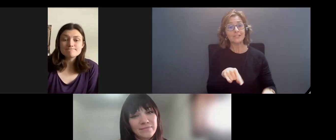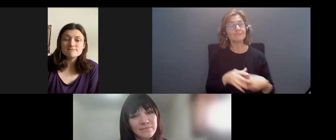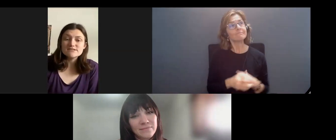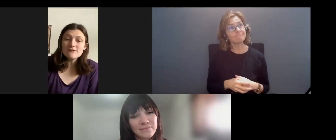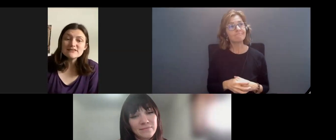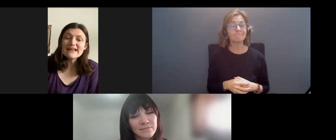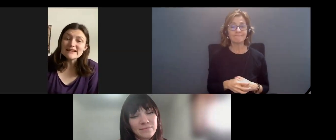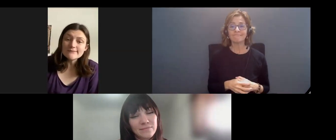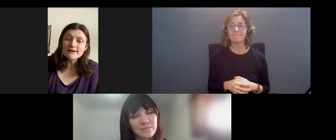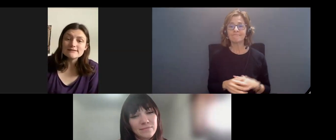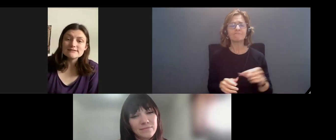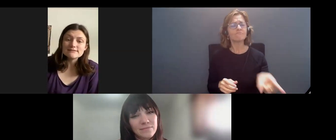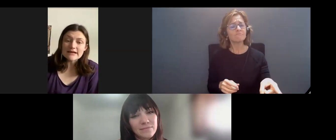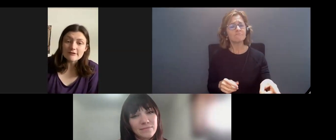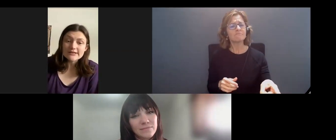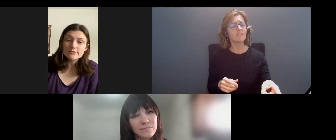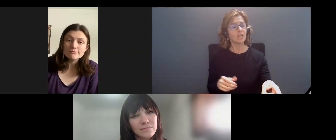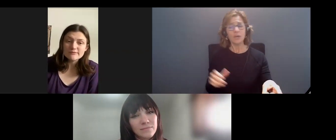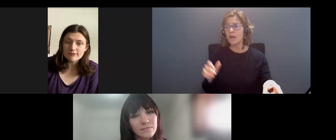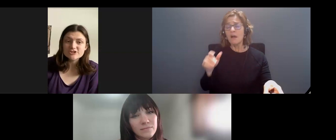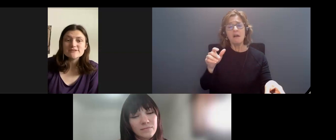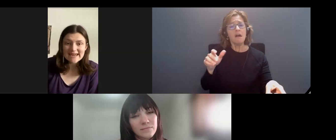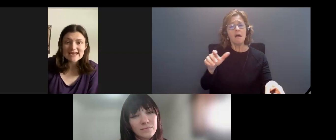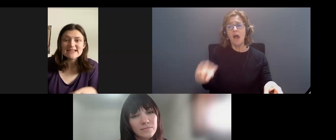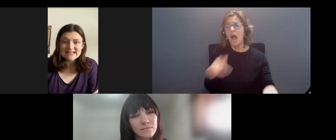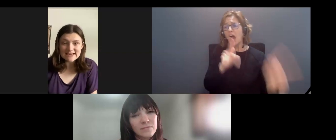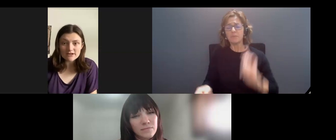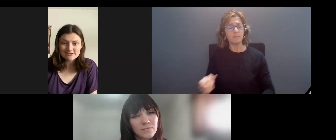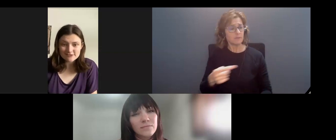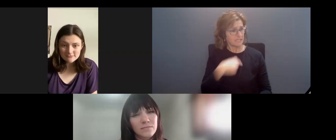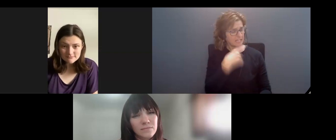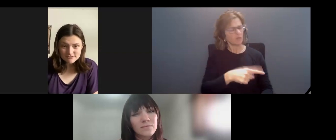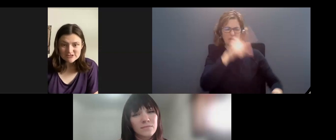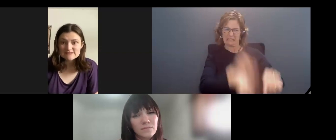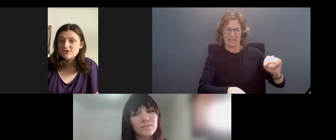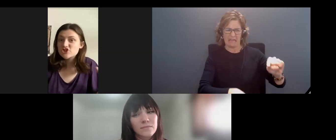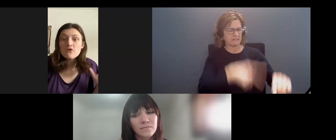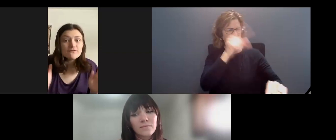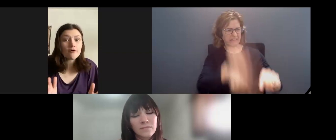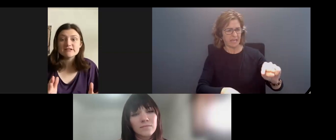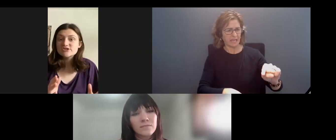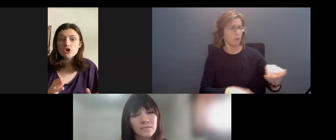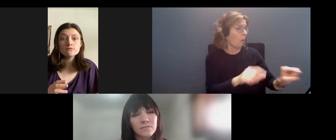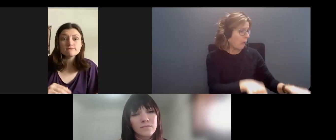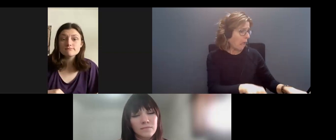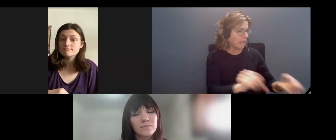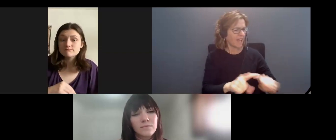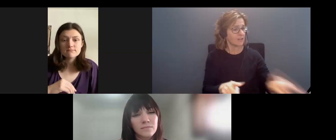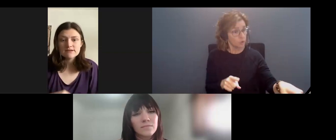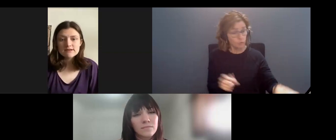just don't let anyone tell you what you can and cannot do. Just go for it.